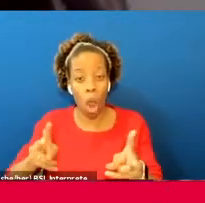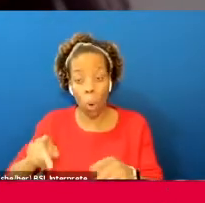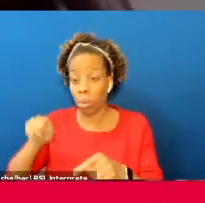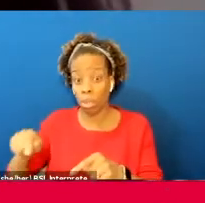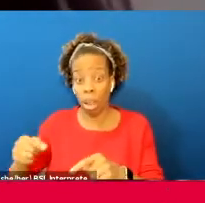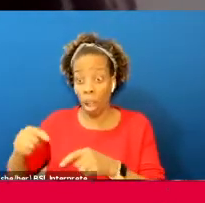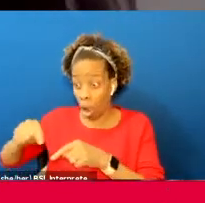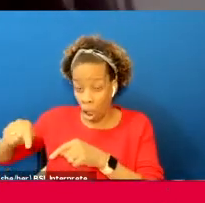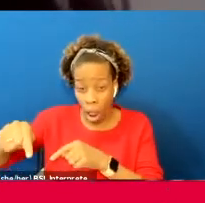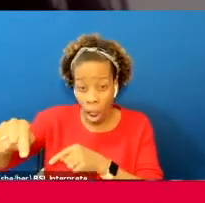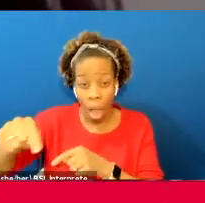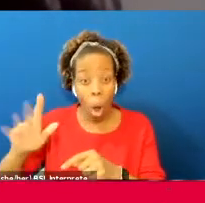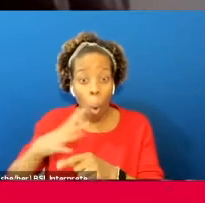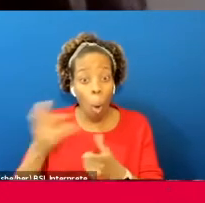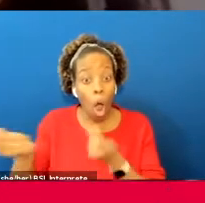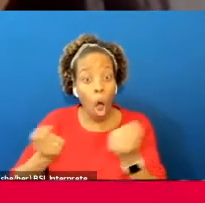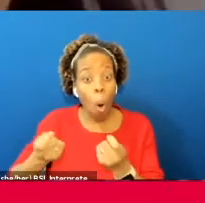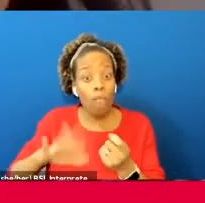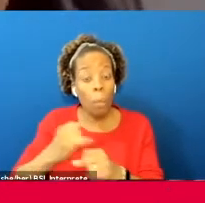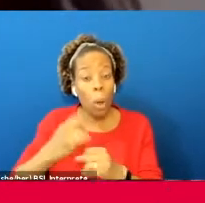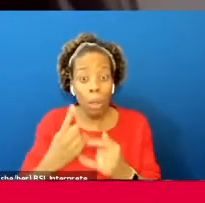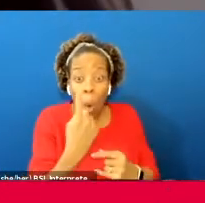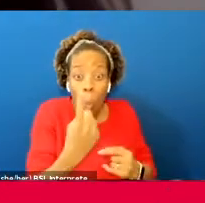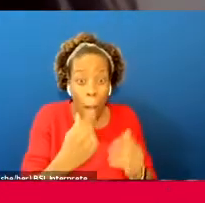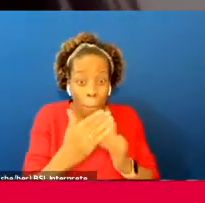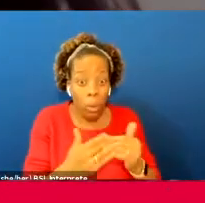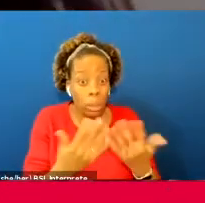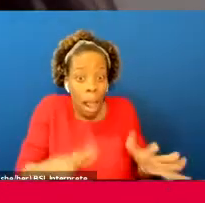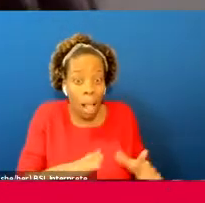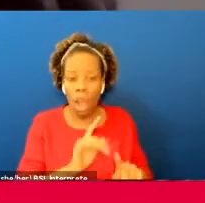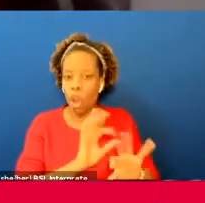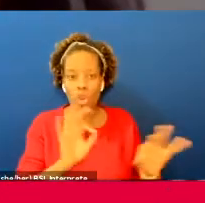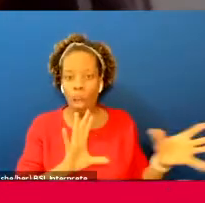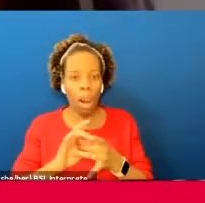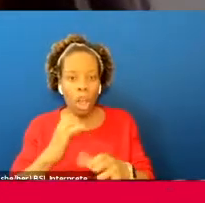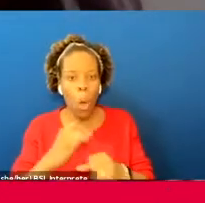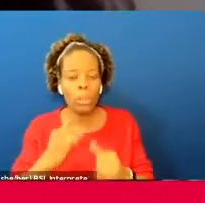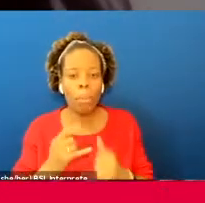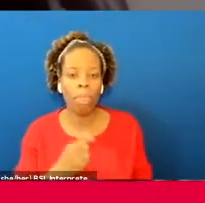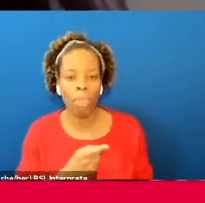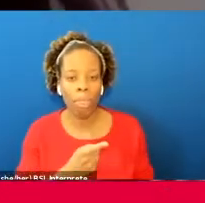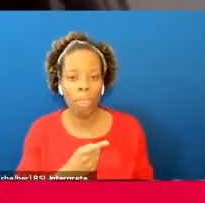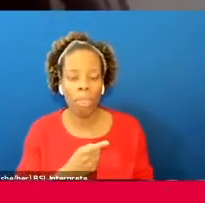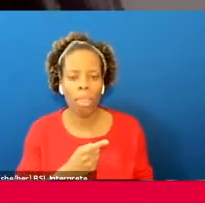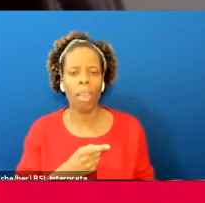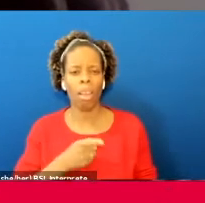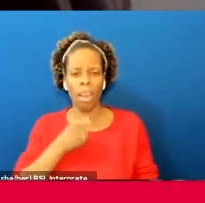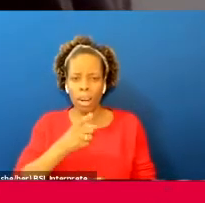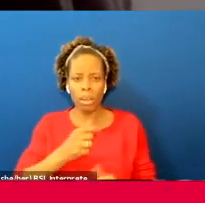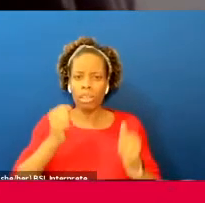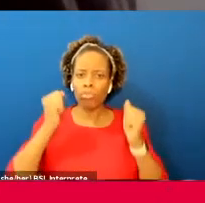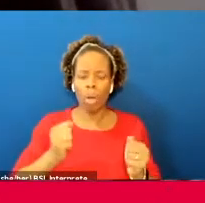these are all legacies of imperialism. The need to own, the need to change, to uproot, the idea of the white savior coming in under the guise